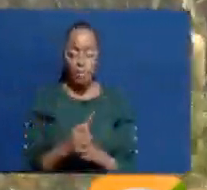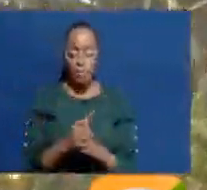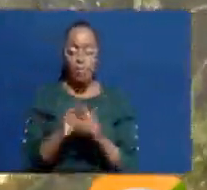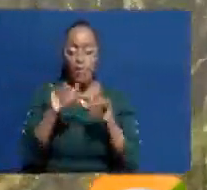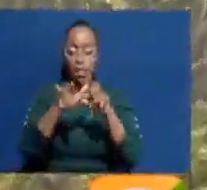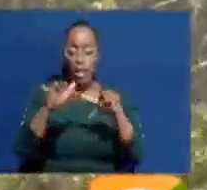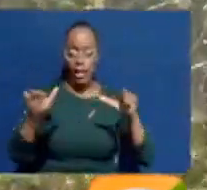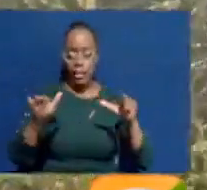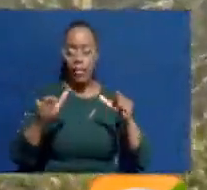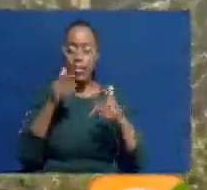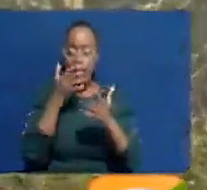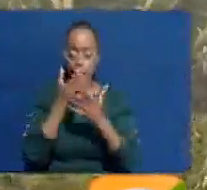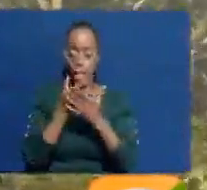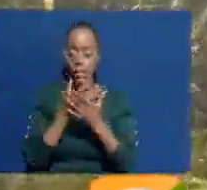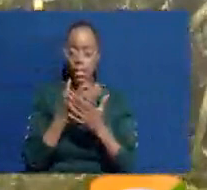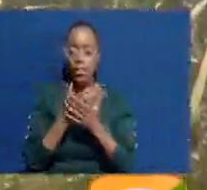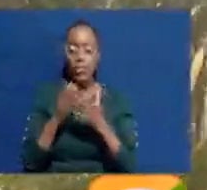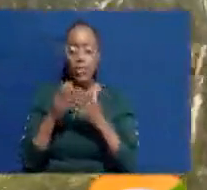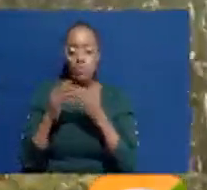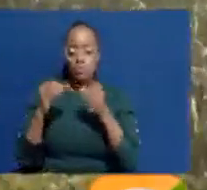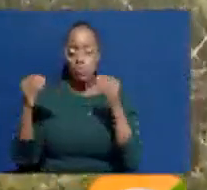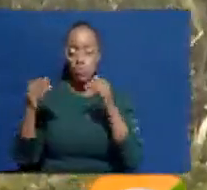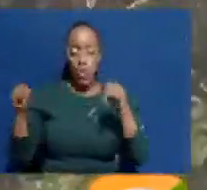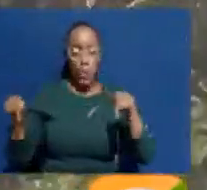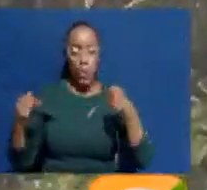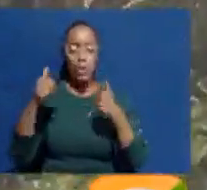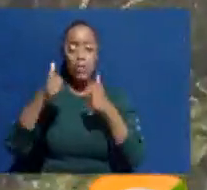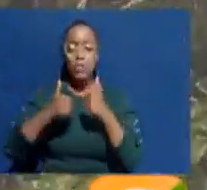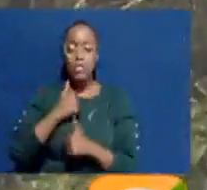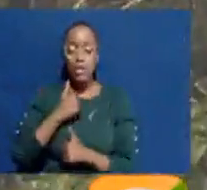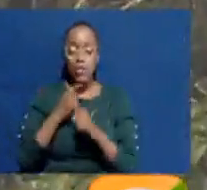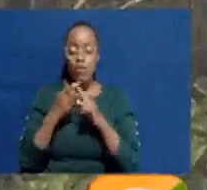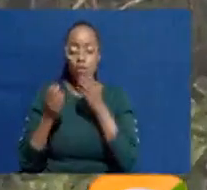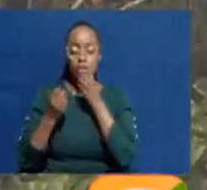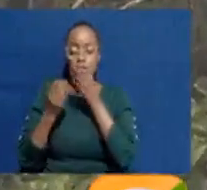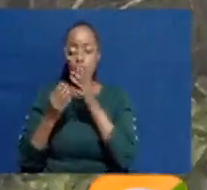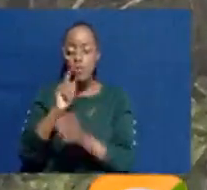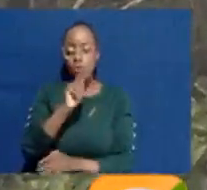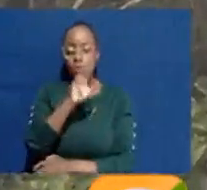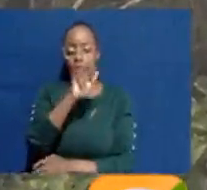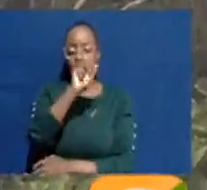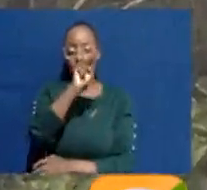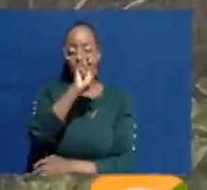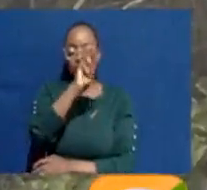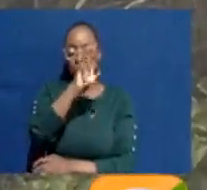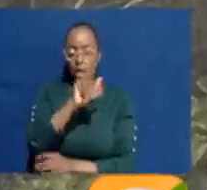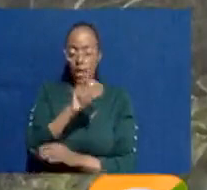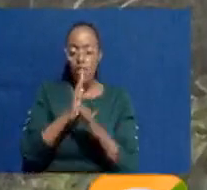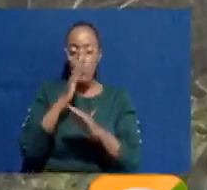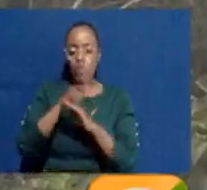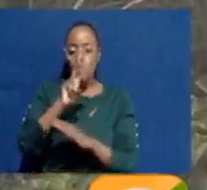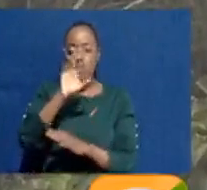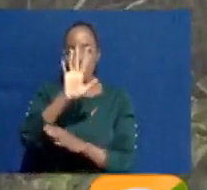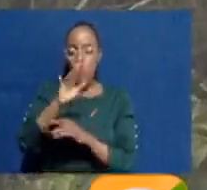land, evidence of the long-standing conflict. According to sources in Transmara, more than 25 acres